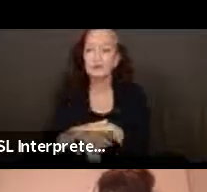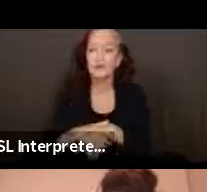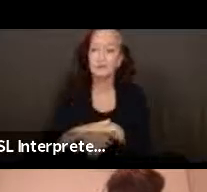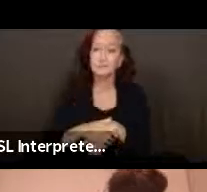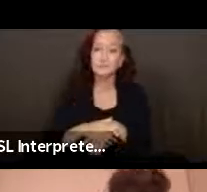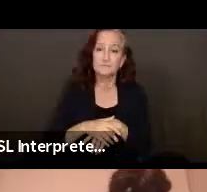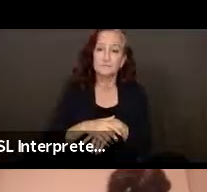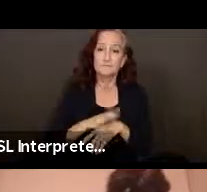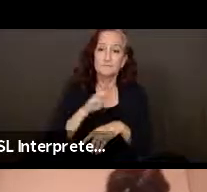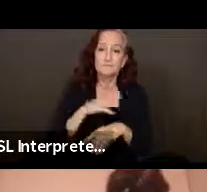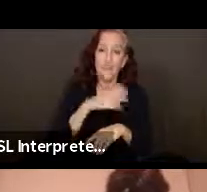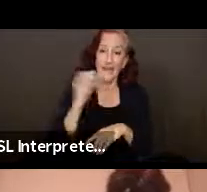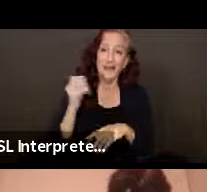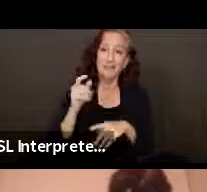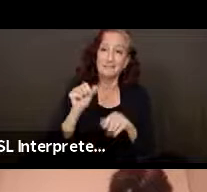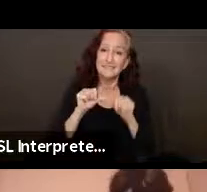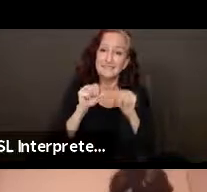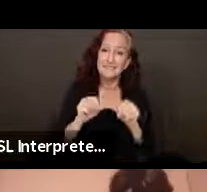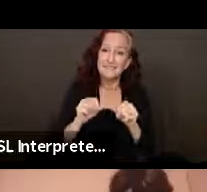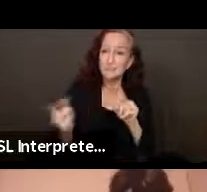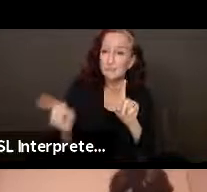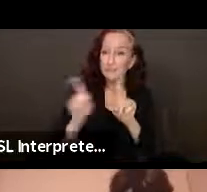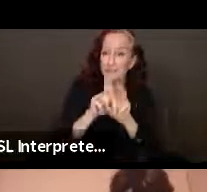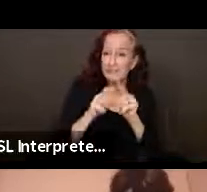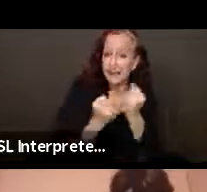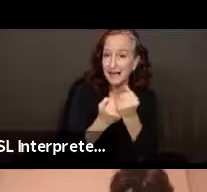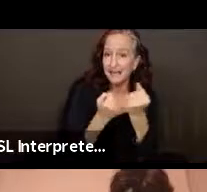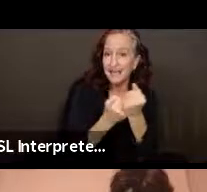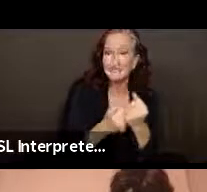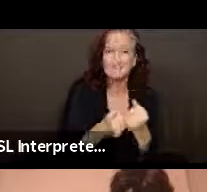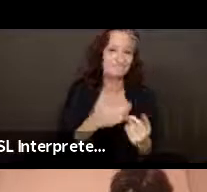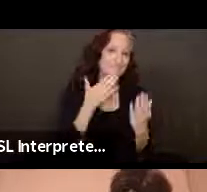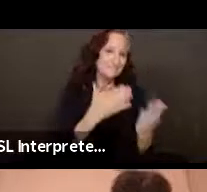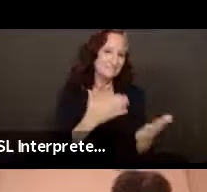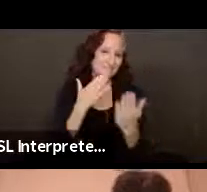and appreciate